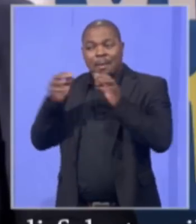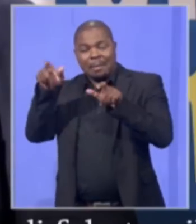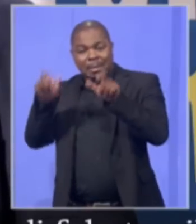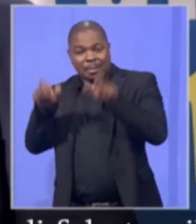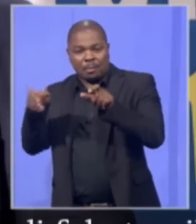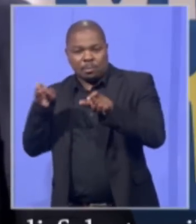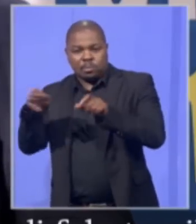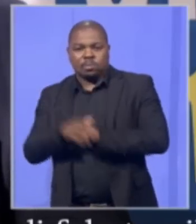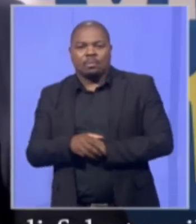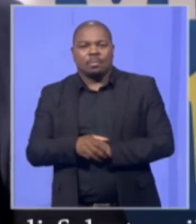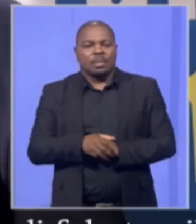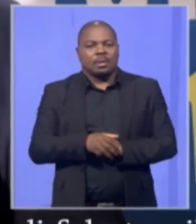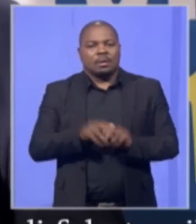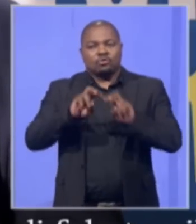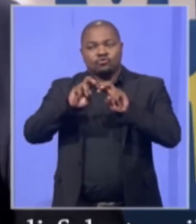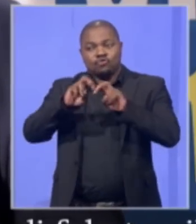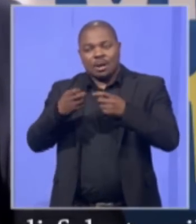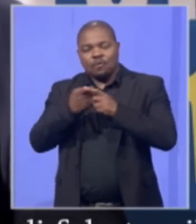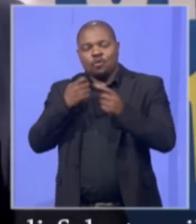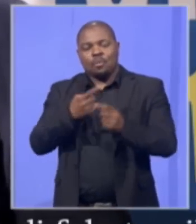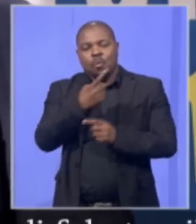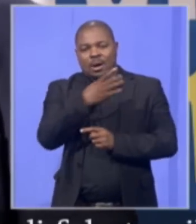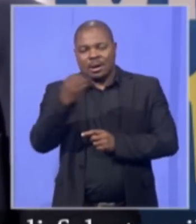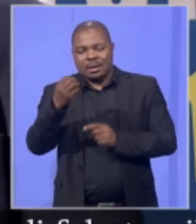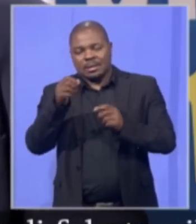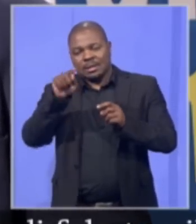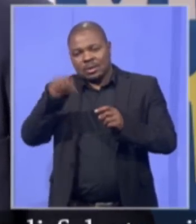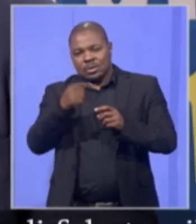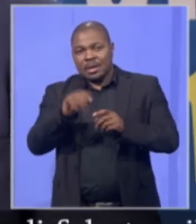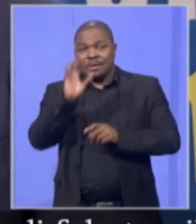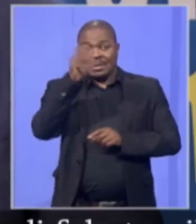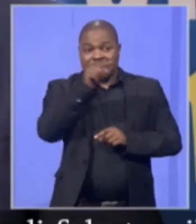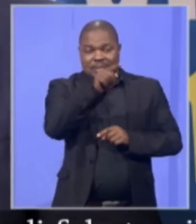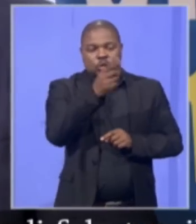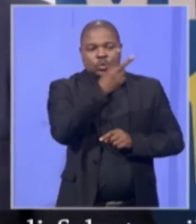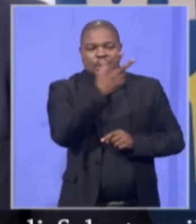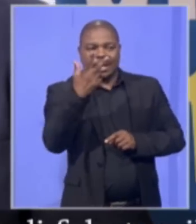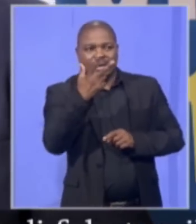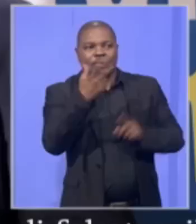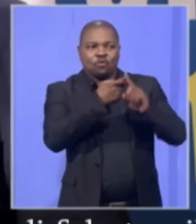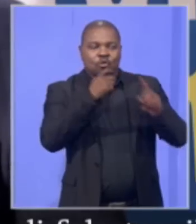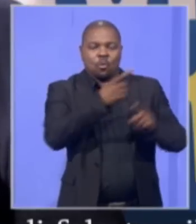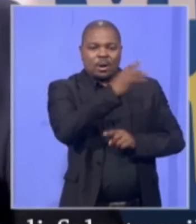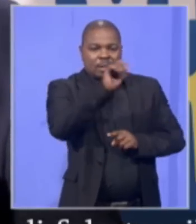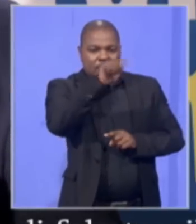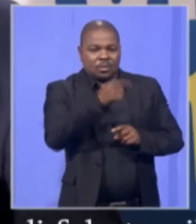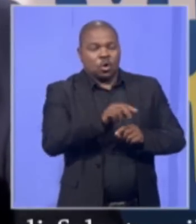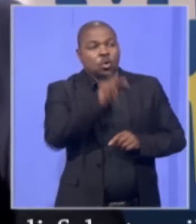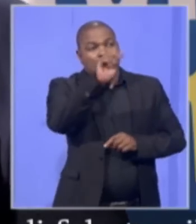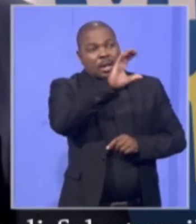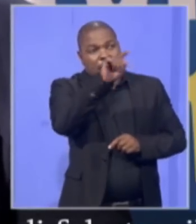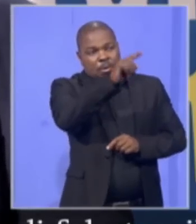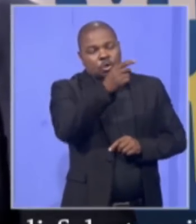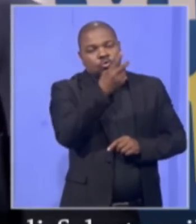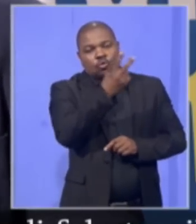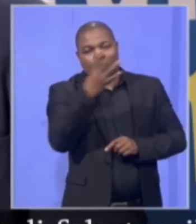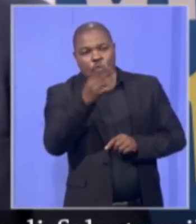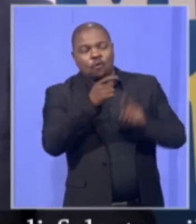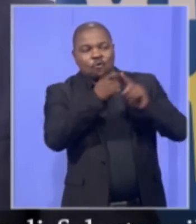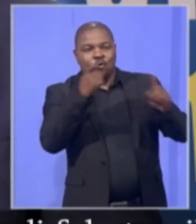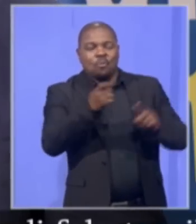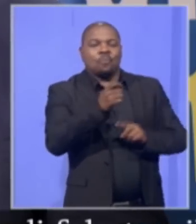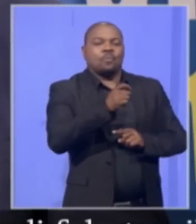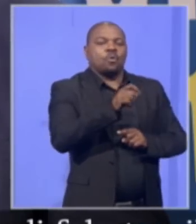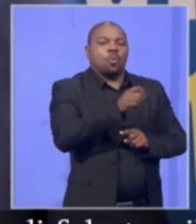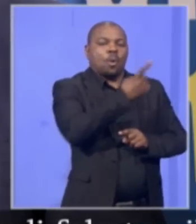it's 29 per 100,000. Free State was 28 per 100,000. Northern Cape, 24 per